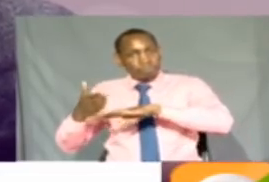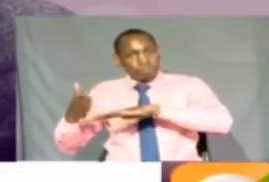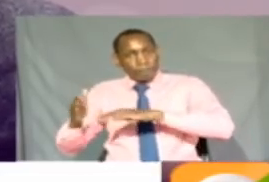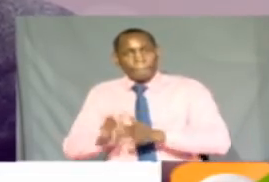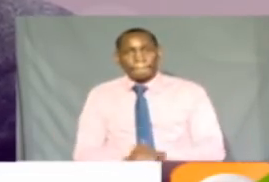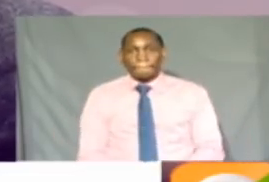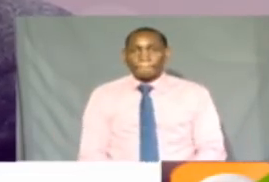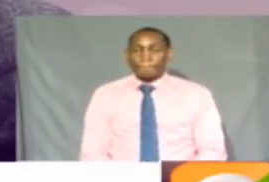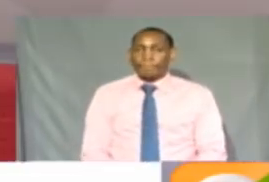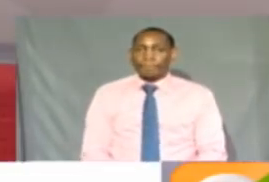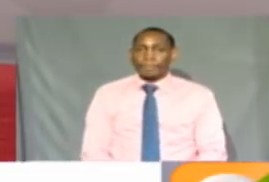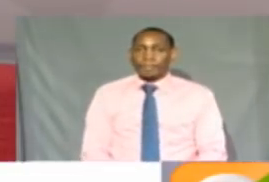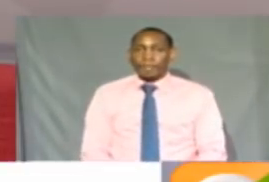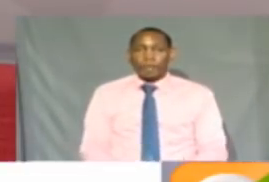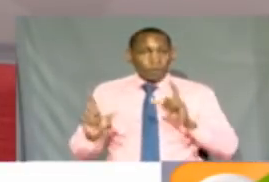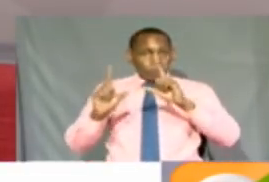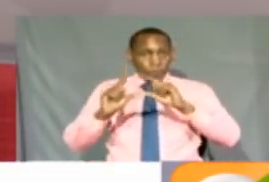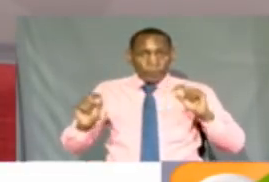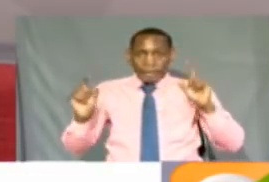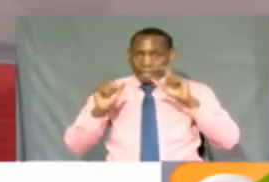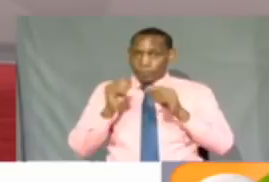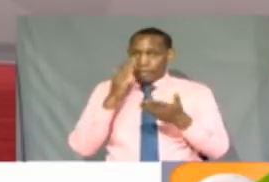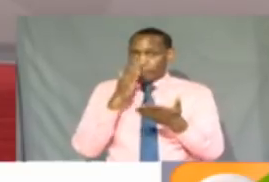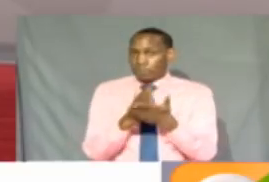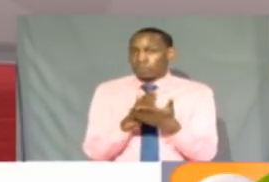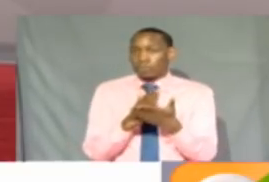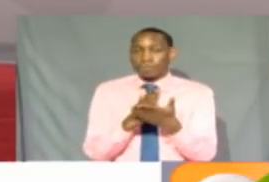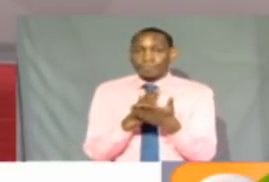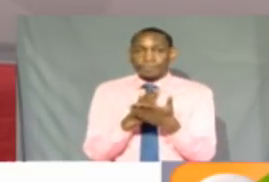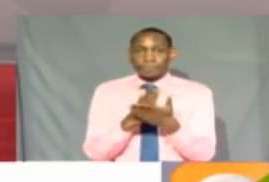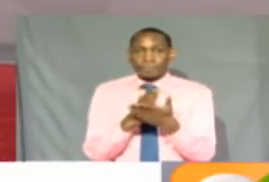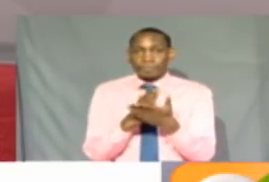And Anita, just truthfully speaking, if you're kind of dating this guy,